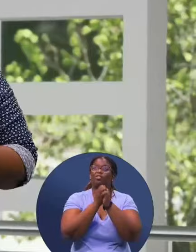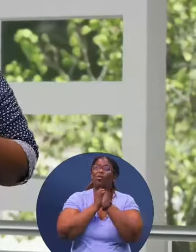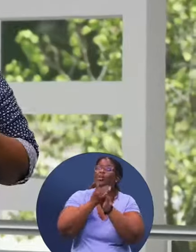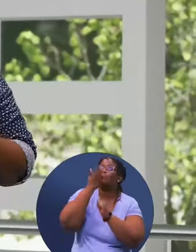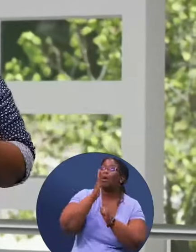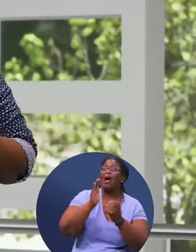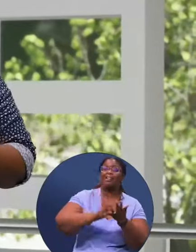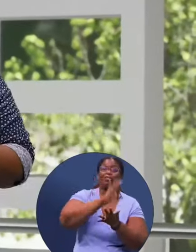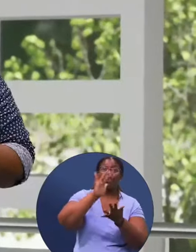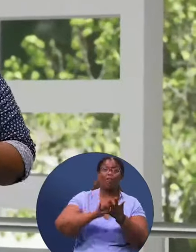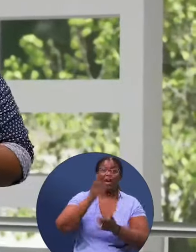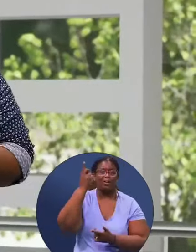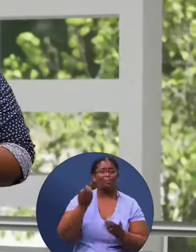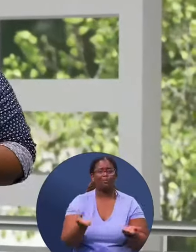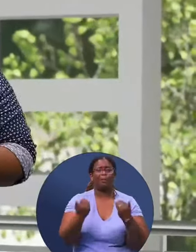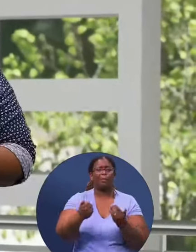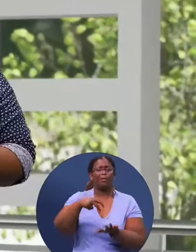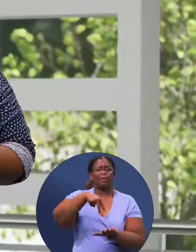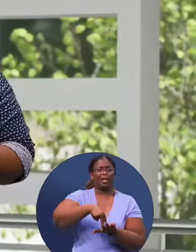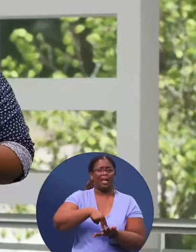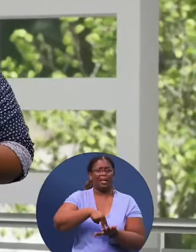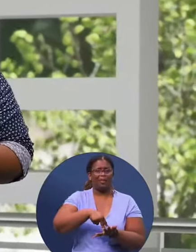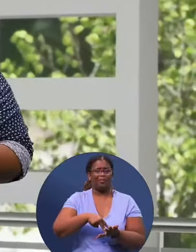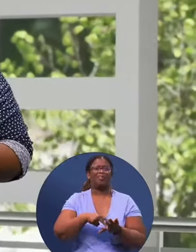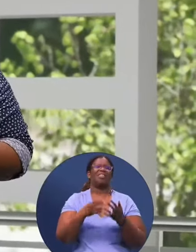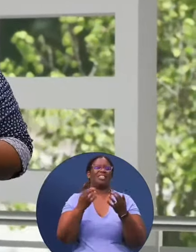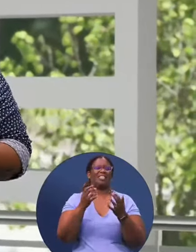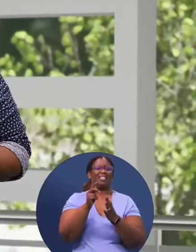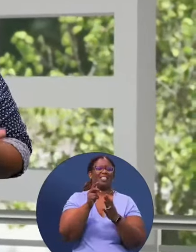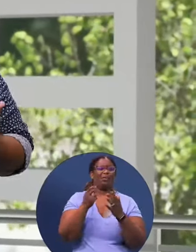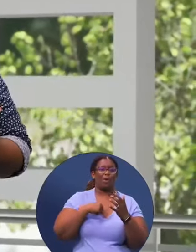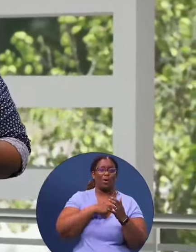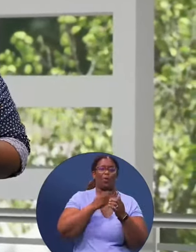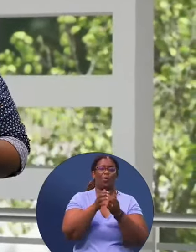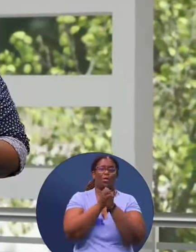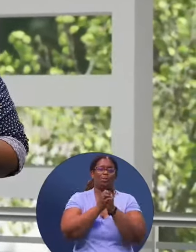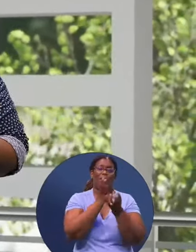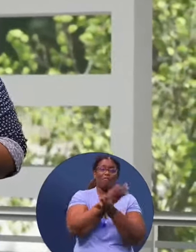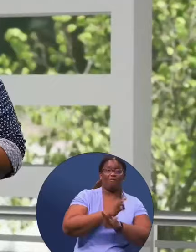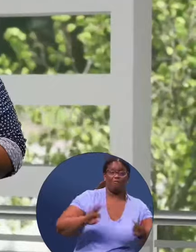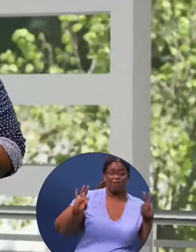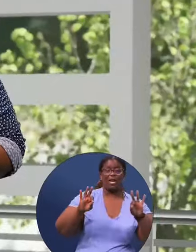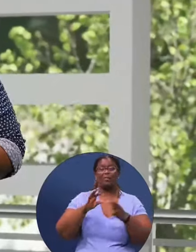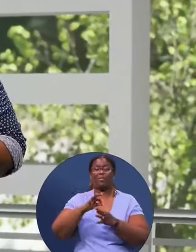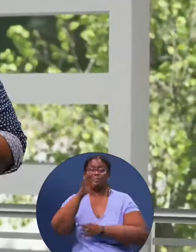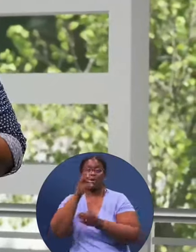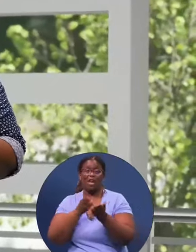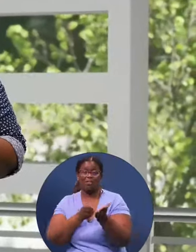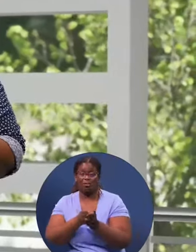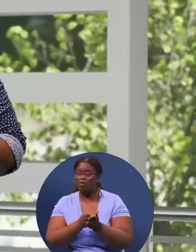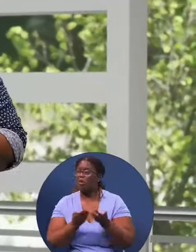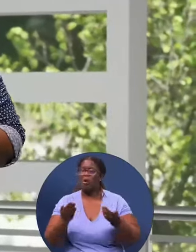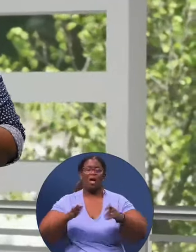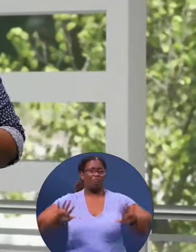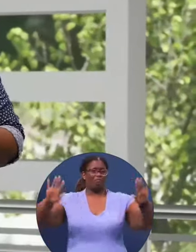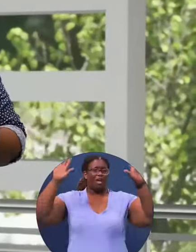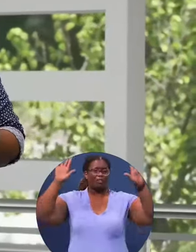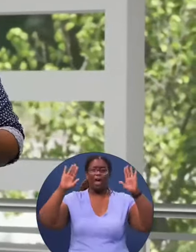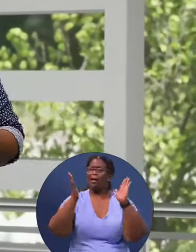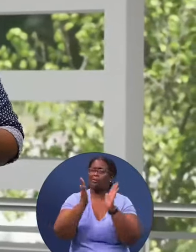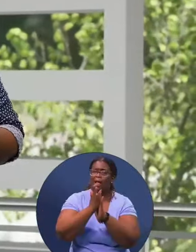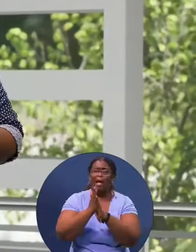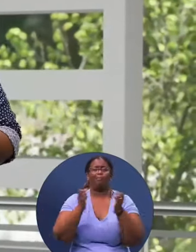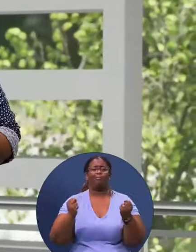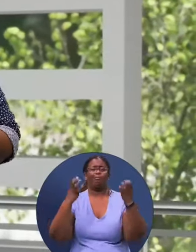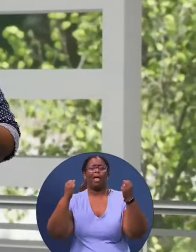morning, and we have come and gathered to make sure we worship God and glorify Him. And so stand to your feet, because this is a time for us to worship in freedom, in spirit,